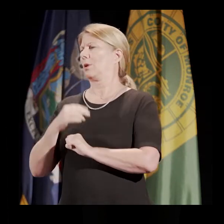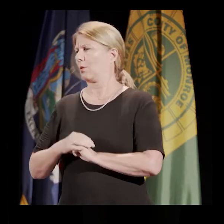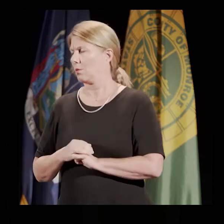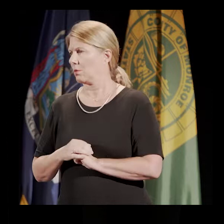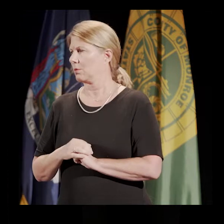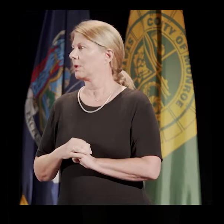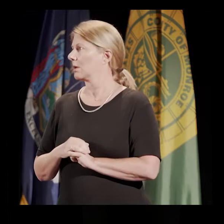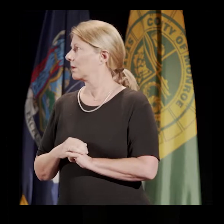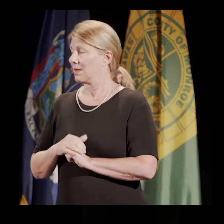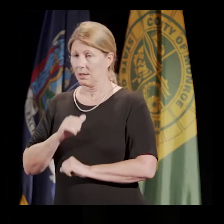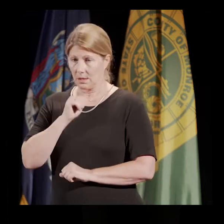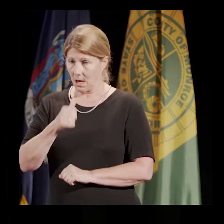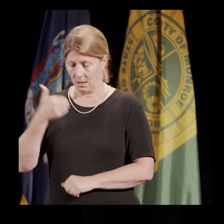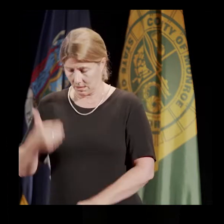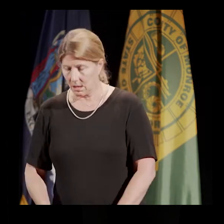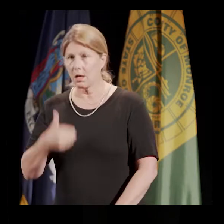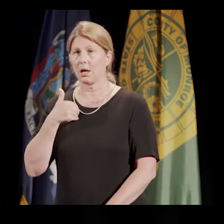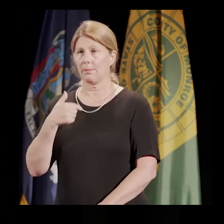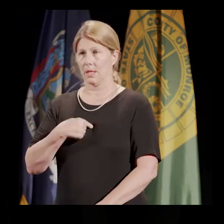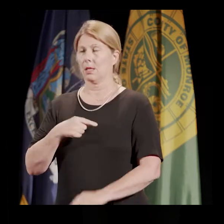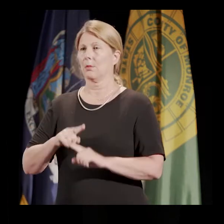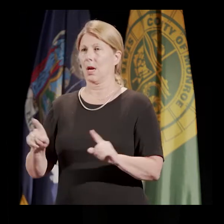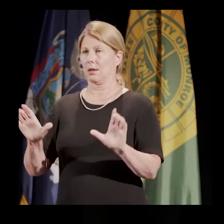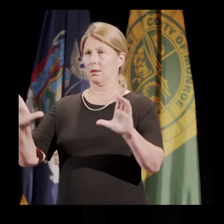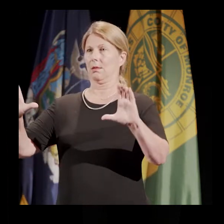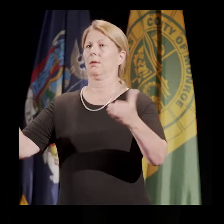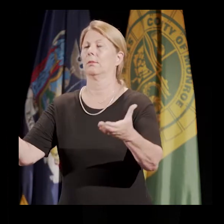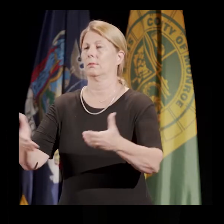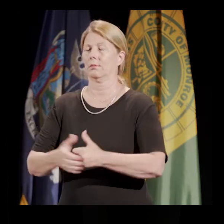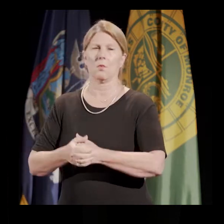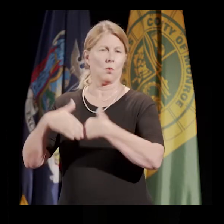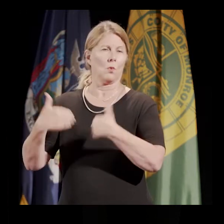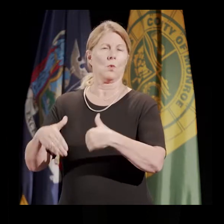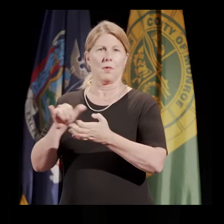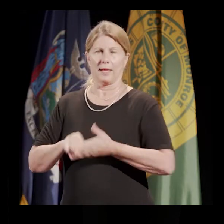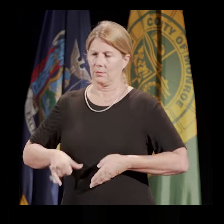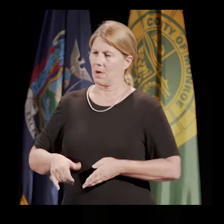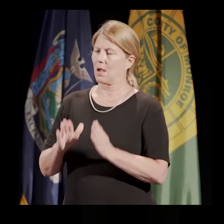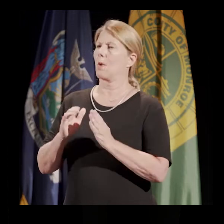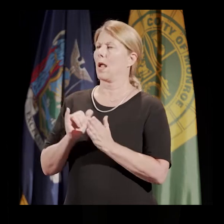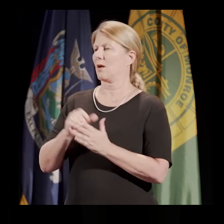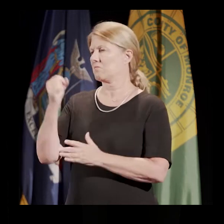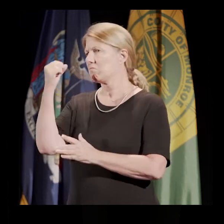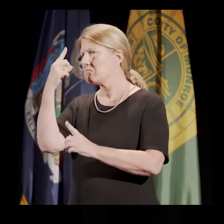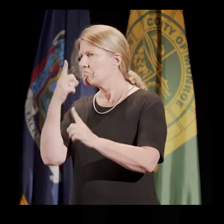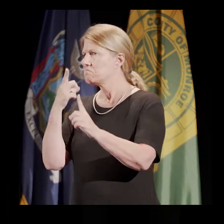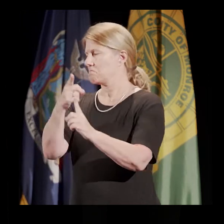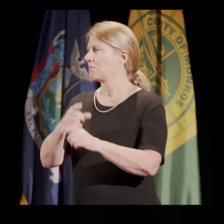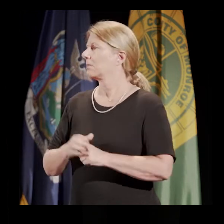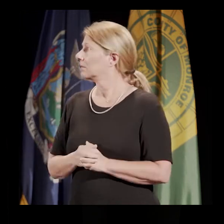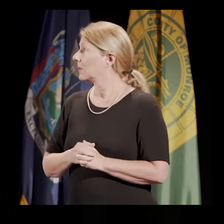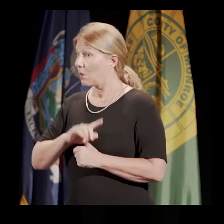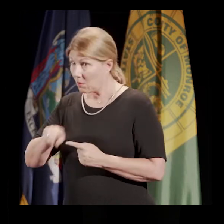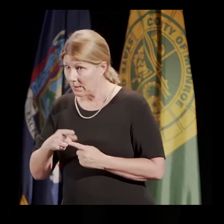Not me, but we. It has become a way of life, something we live. And when I